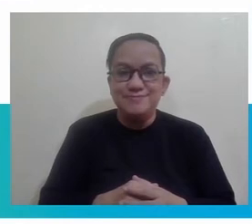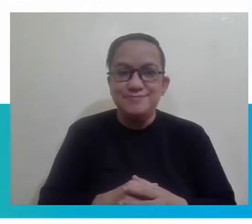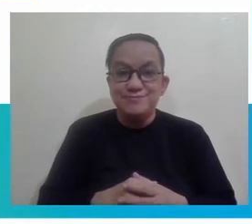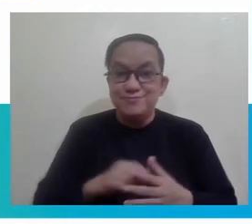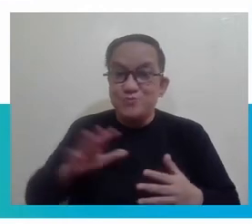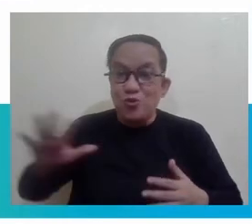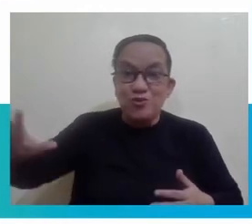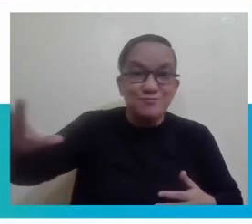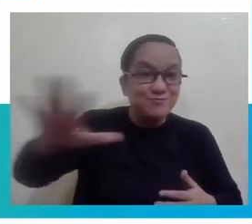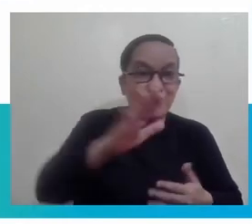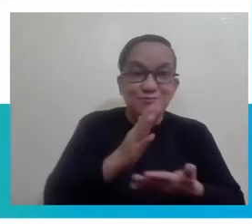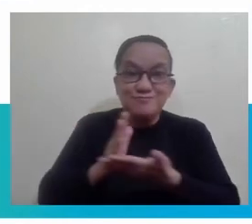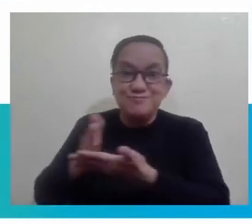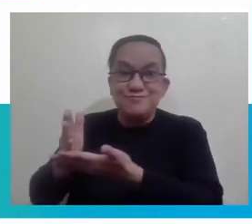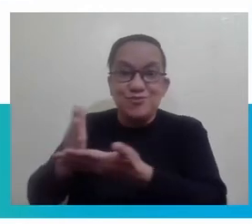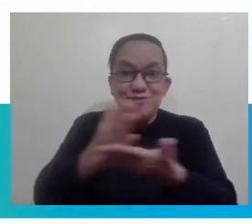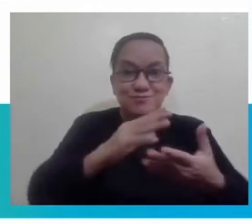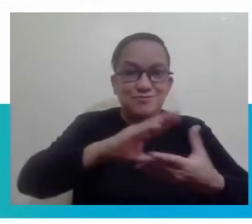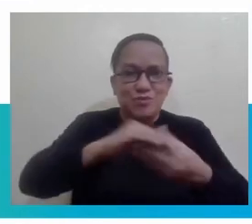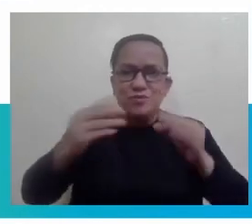that multi-stakeholder